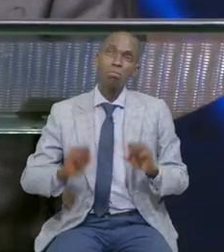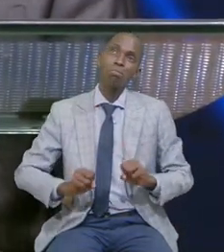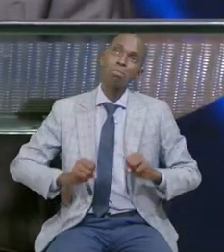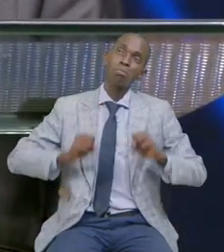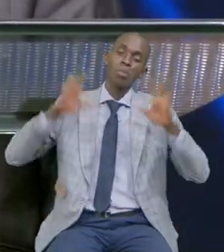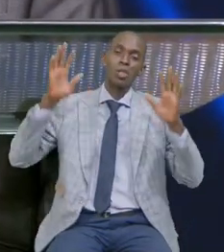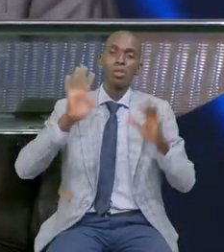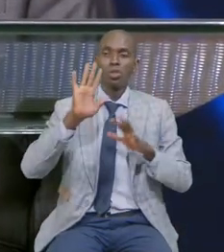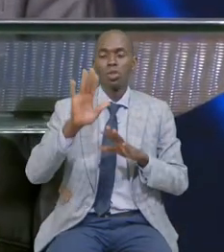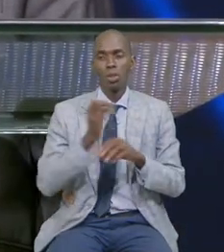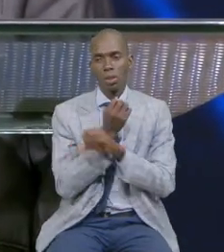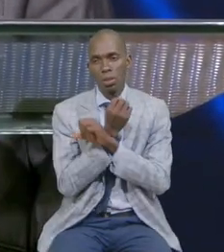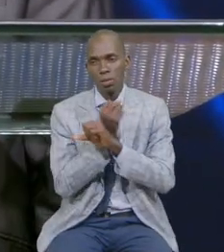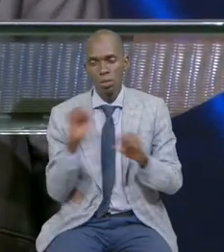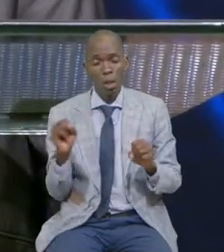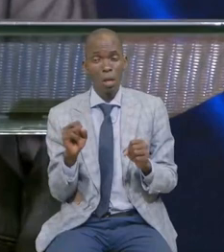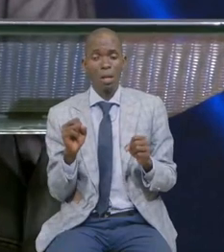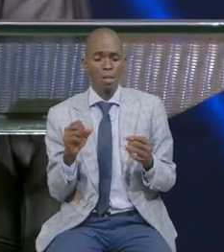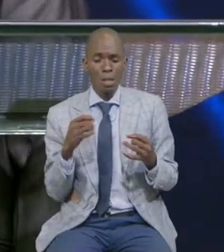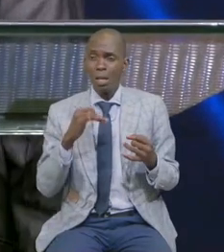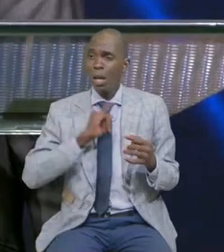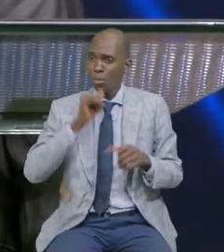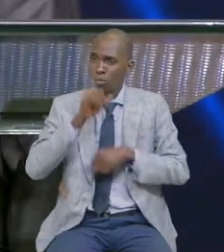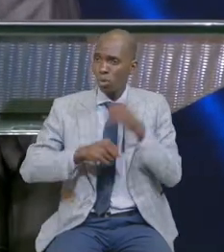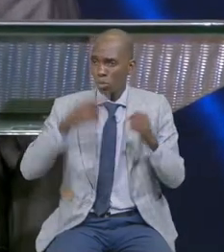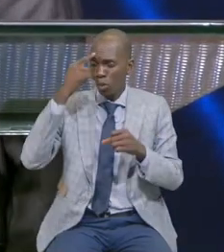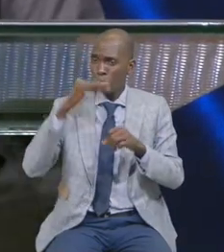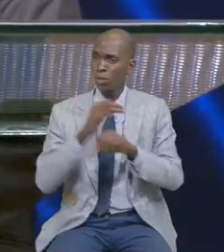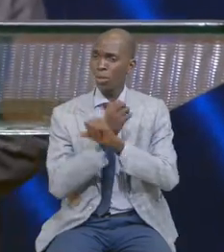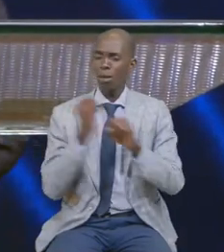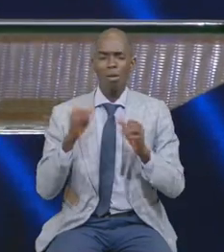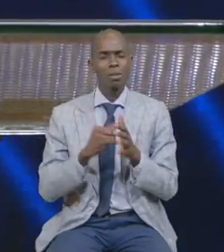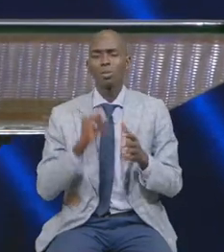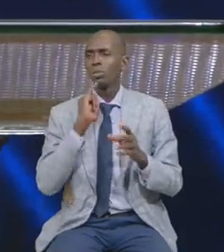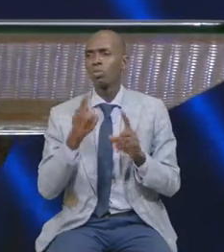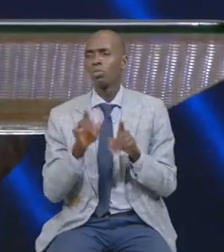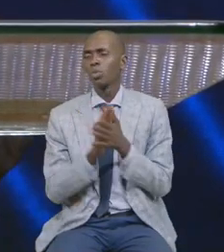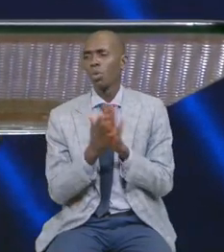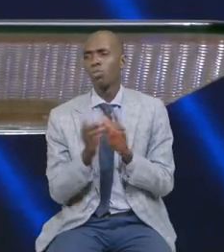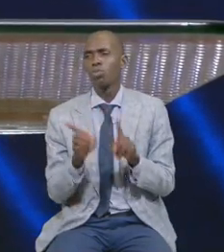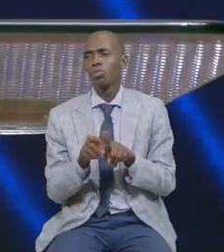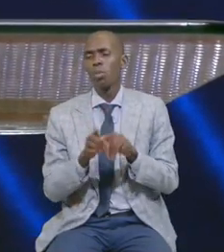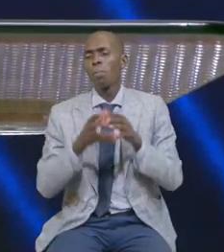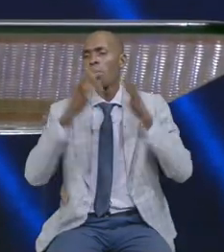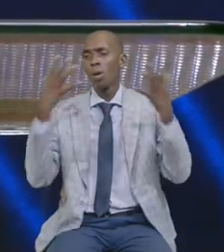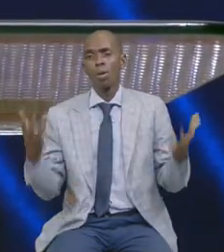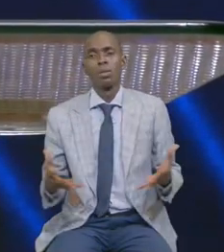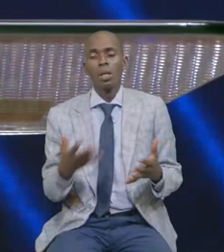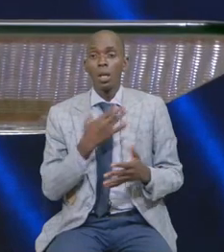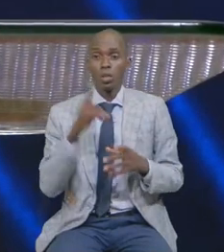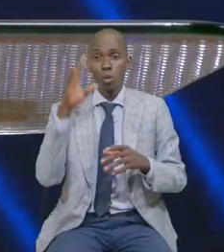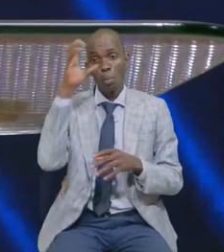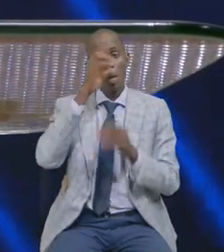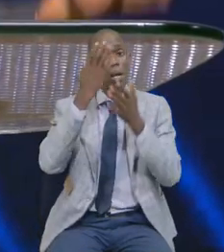salvation on this is too much and you lose heaven and you miss heaven or you don't give up salvation directly